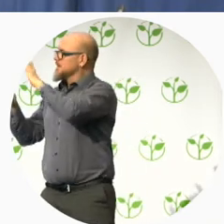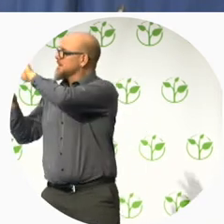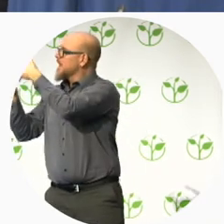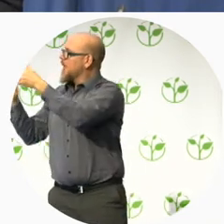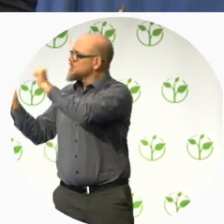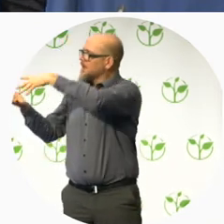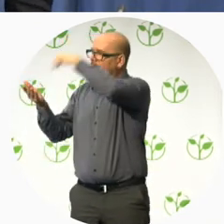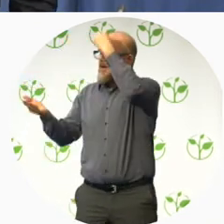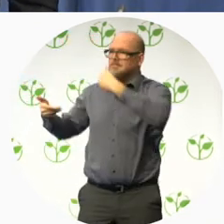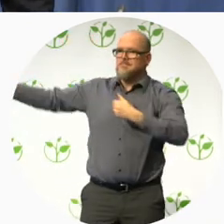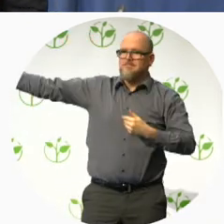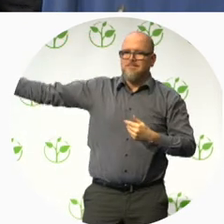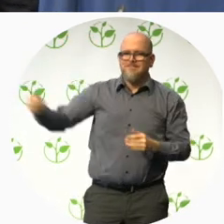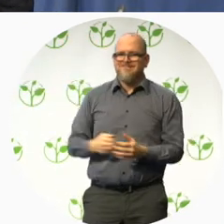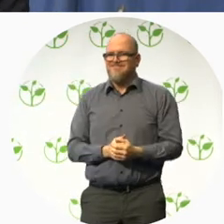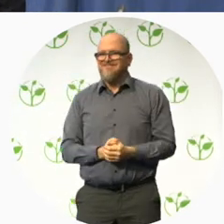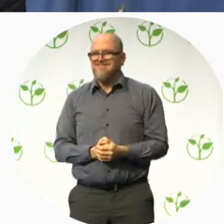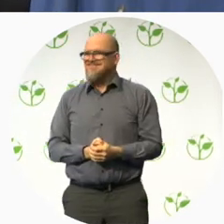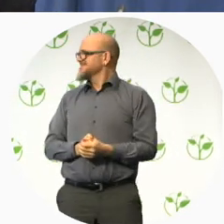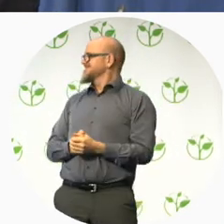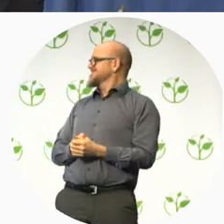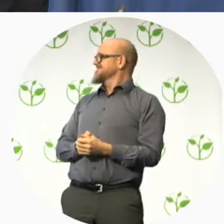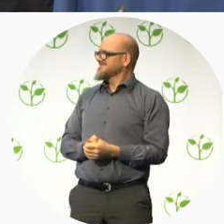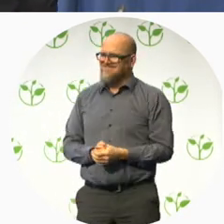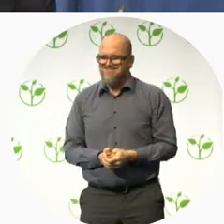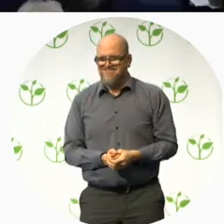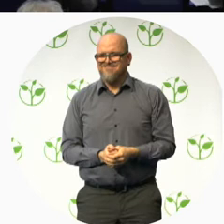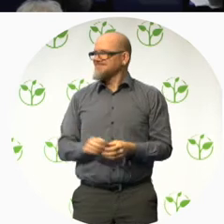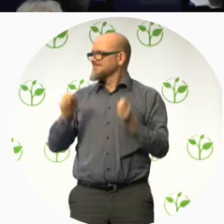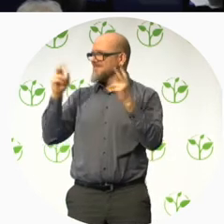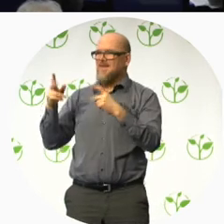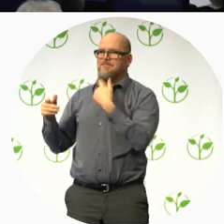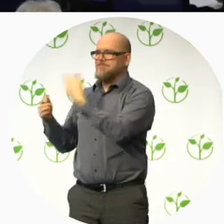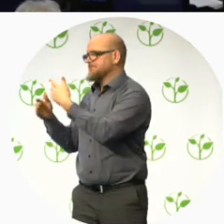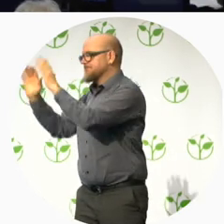sign language or to get involved with the deaf community. Come on.